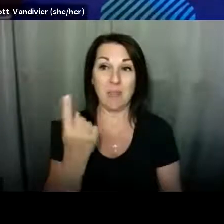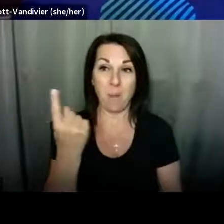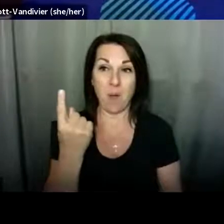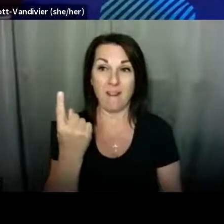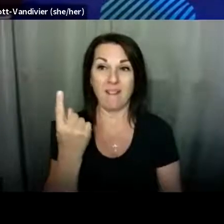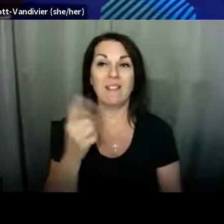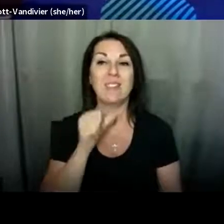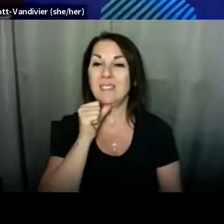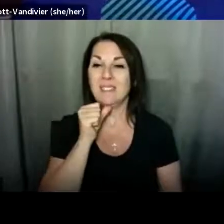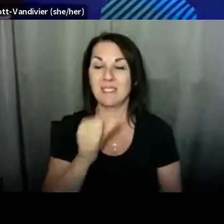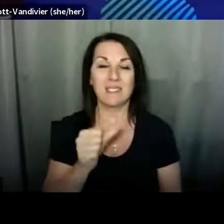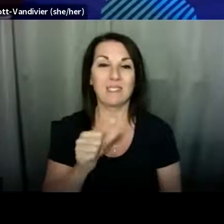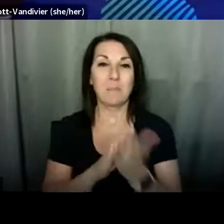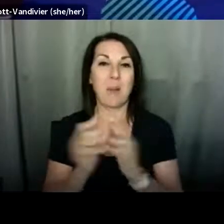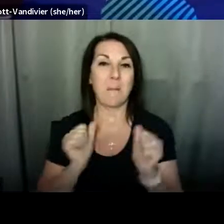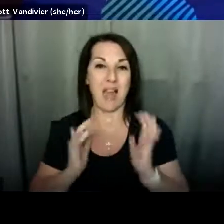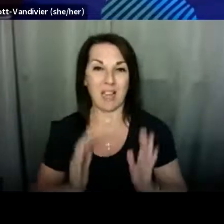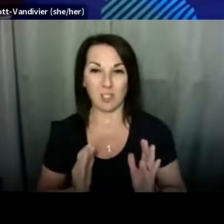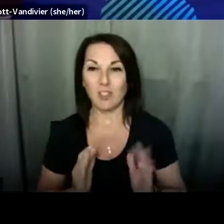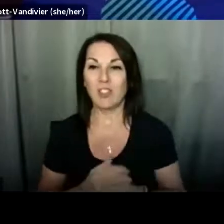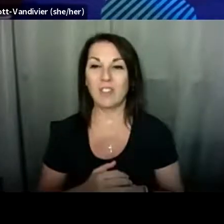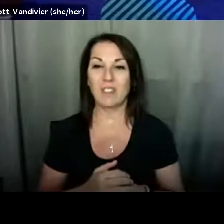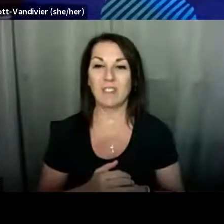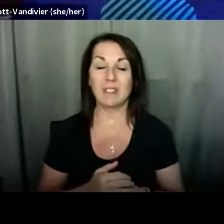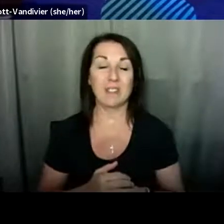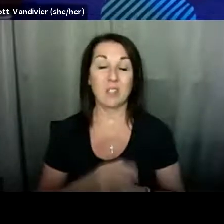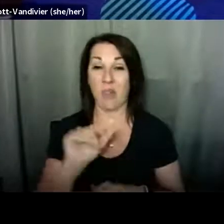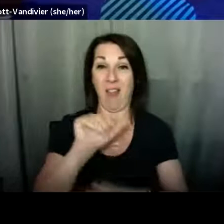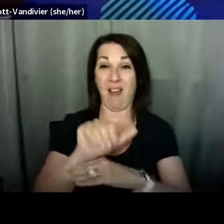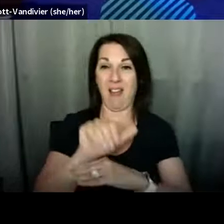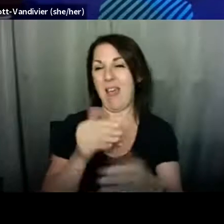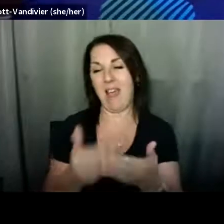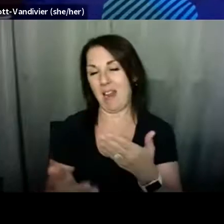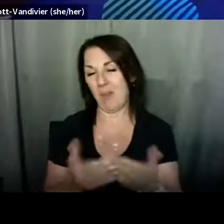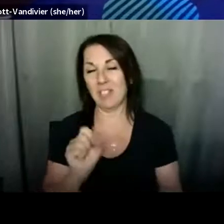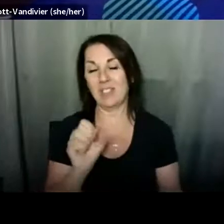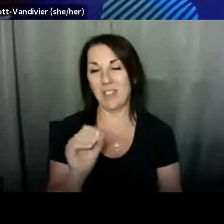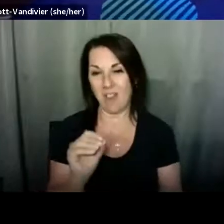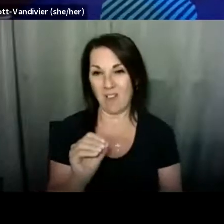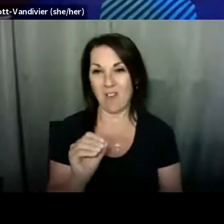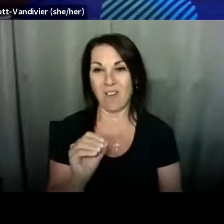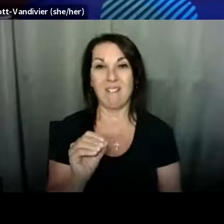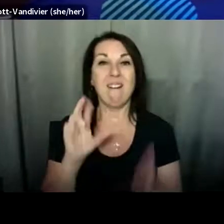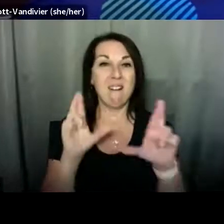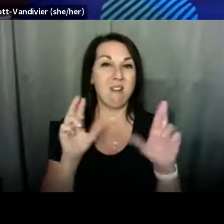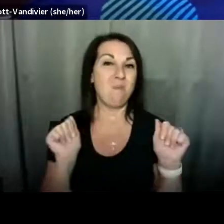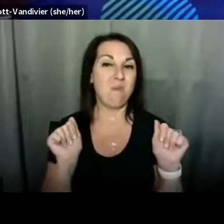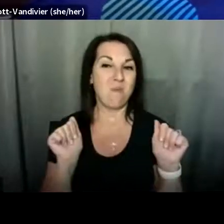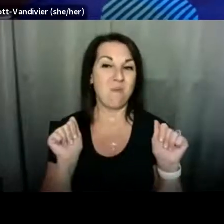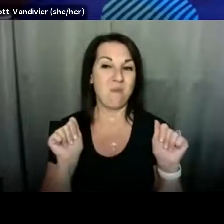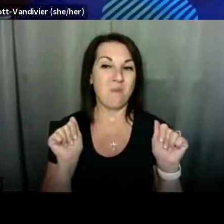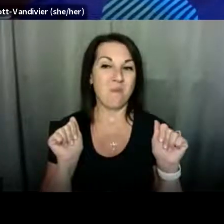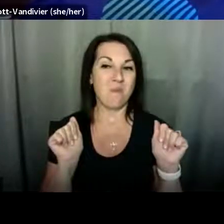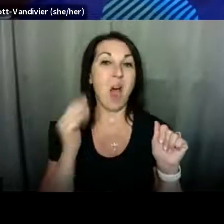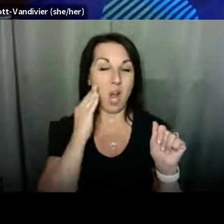so we didn't interview an actor on that night, you know. So I just hope we are I know